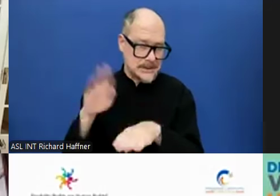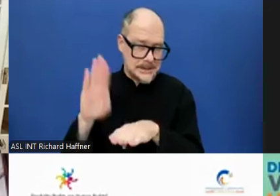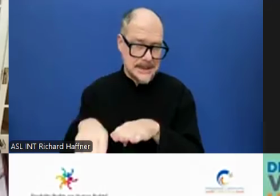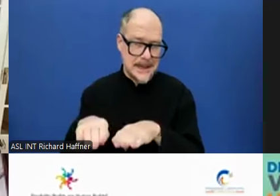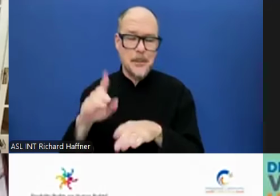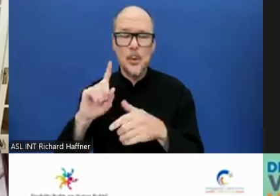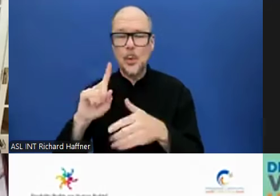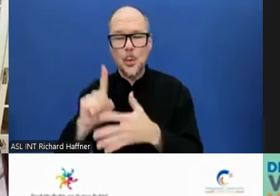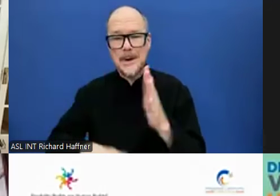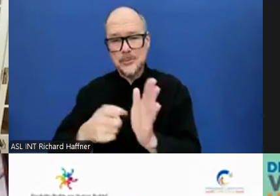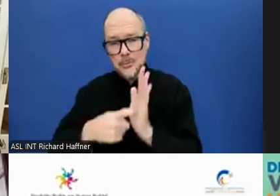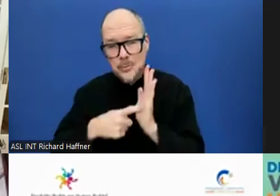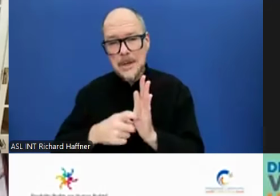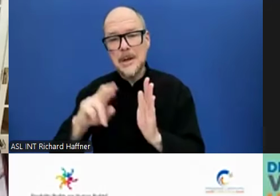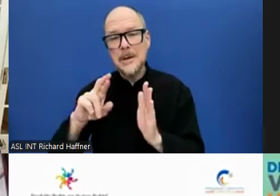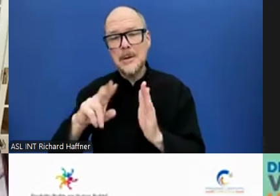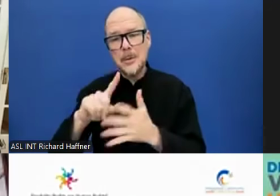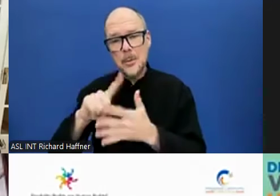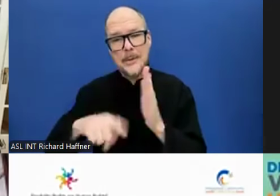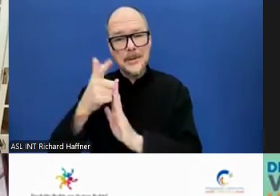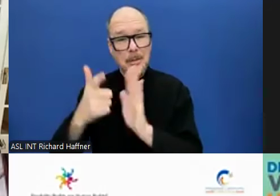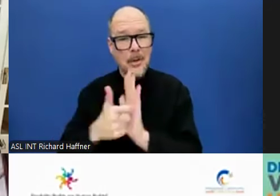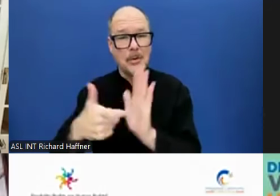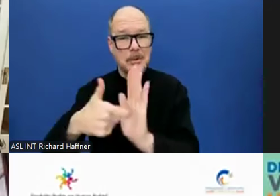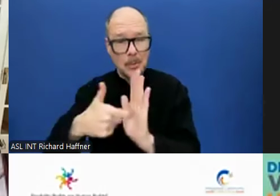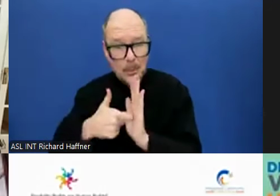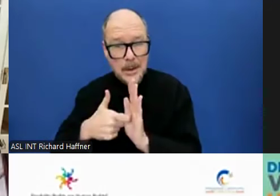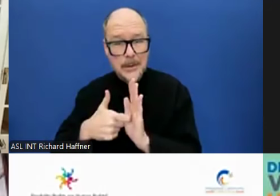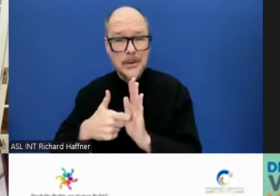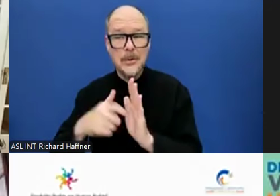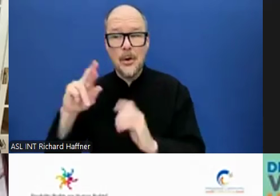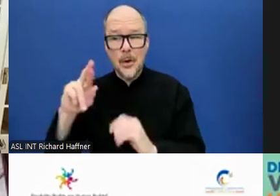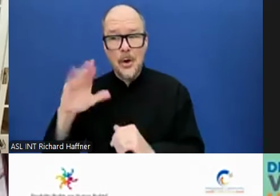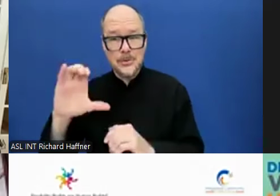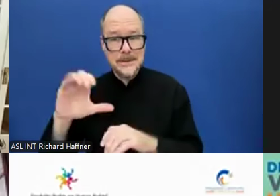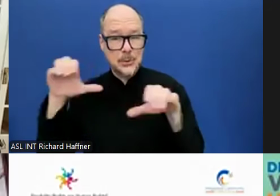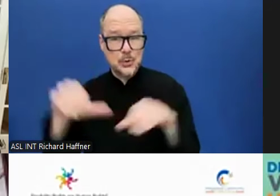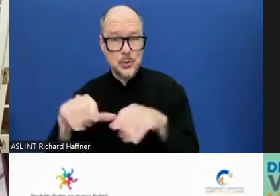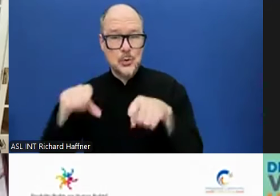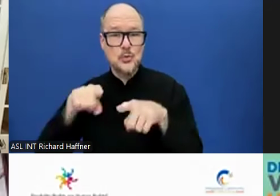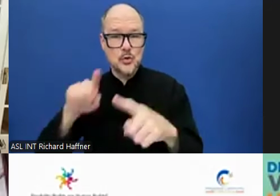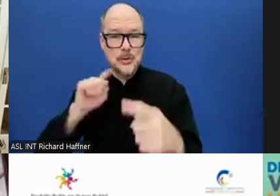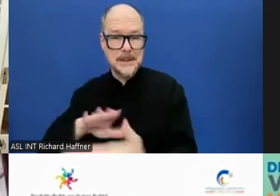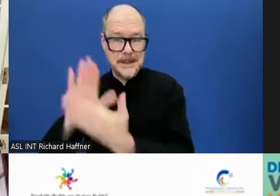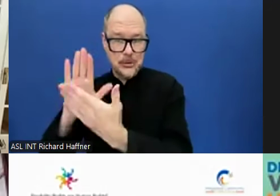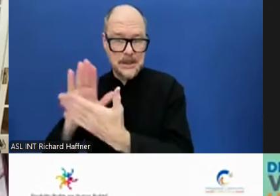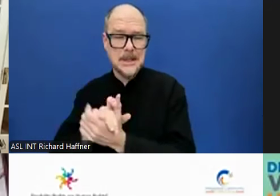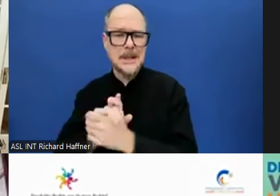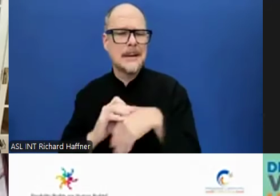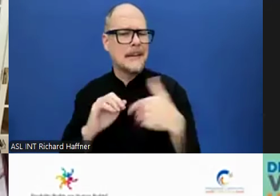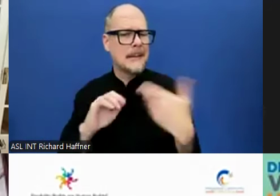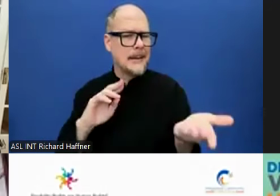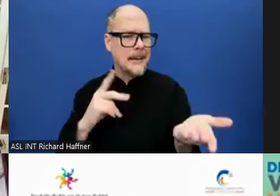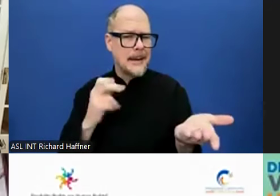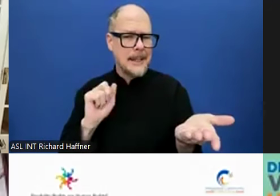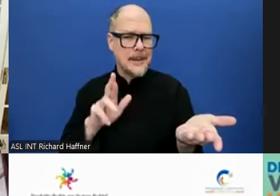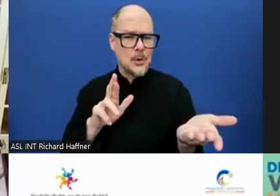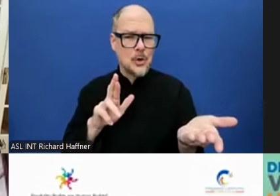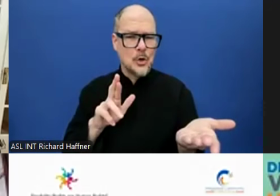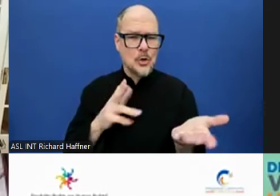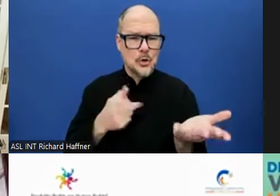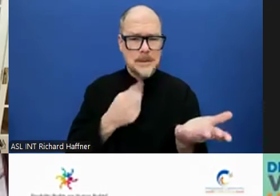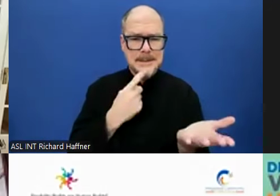regulation, what is prescribed as the role of regional centers in the hearing process. Heather, I'm so sorry. What do you want to